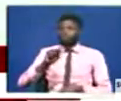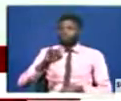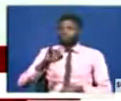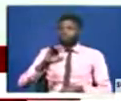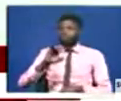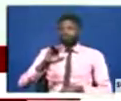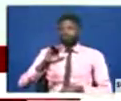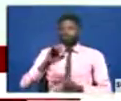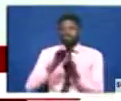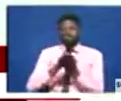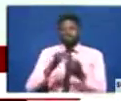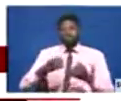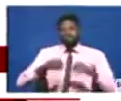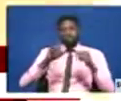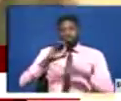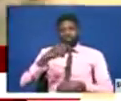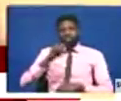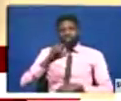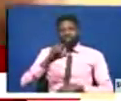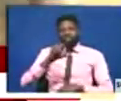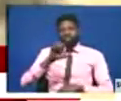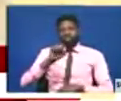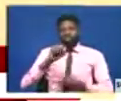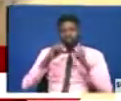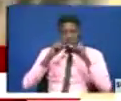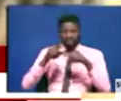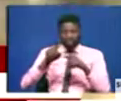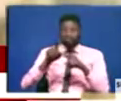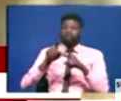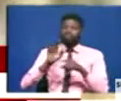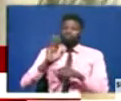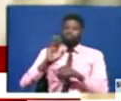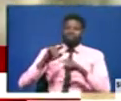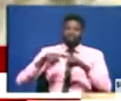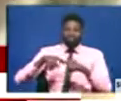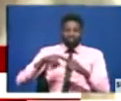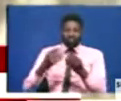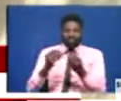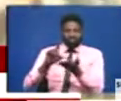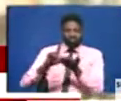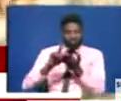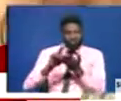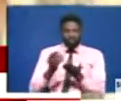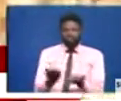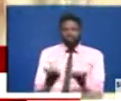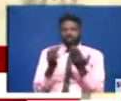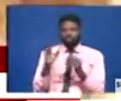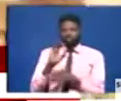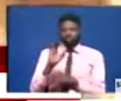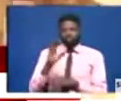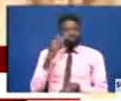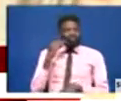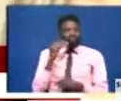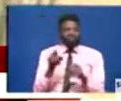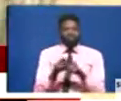the lender's strategy relied on ease of convenience, which improved client experience while driving scale. The